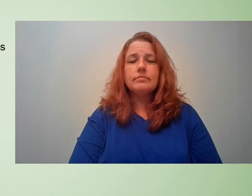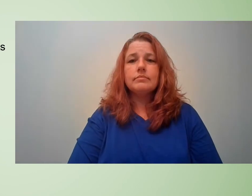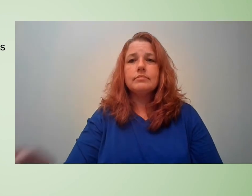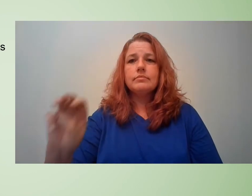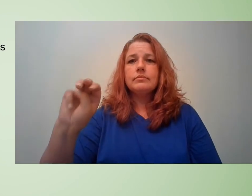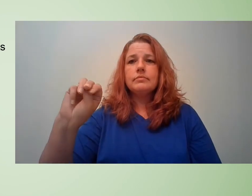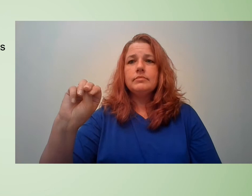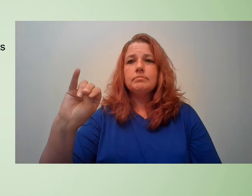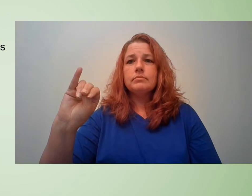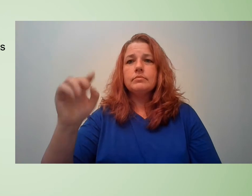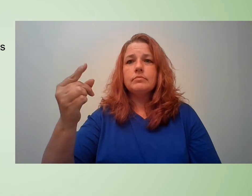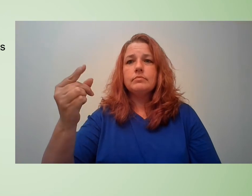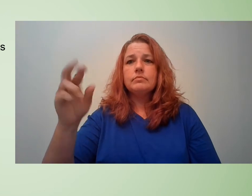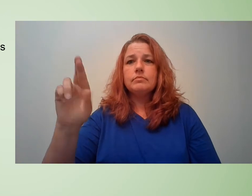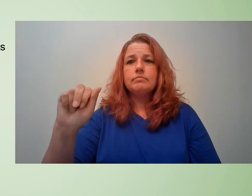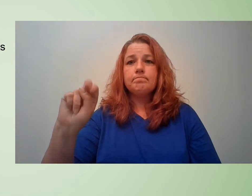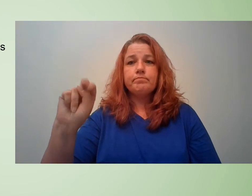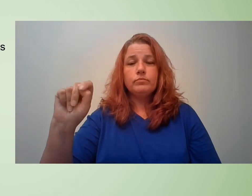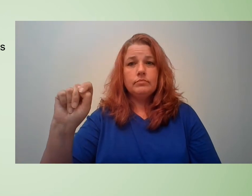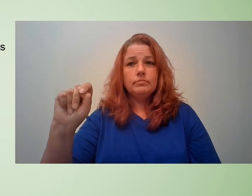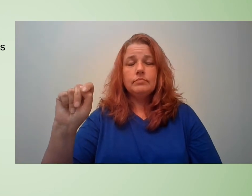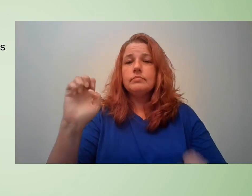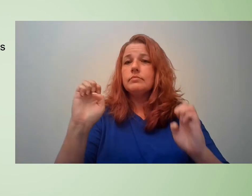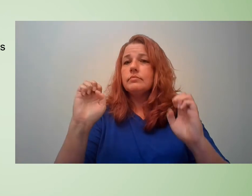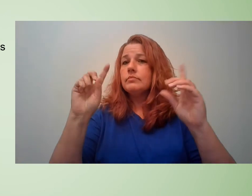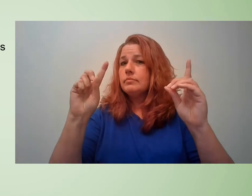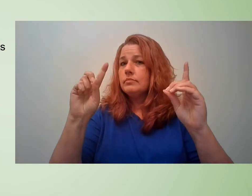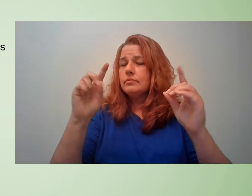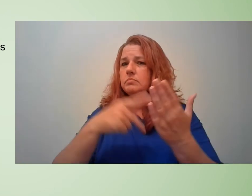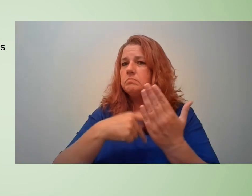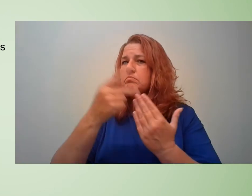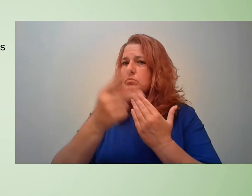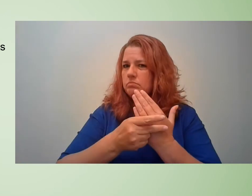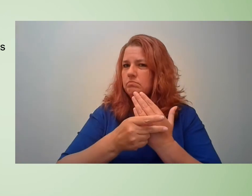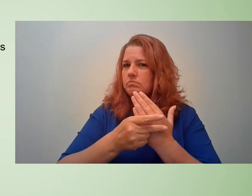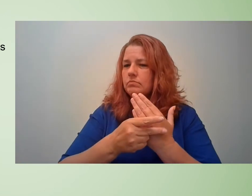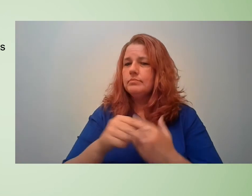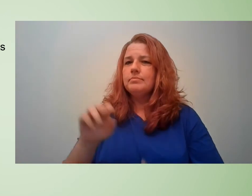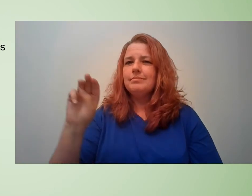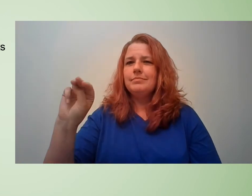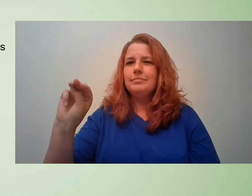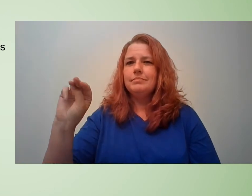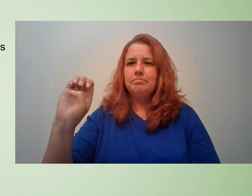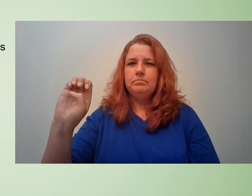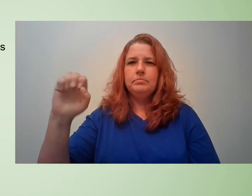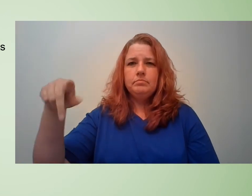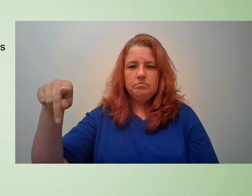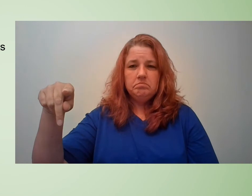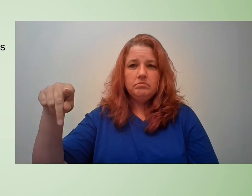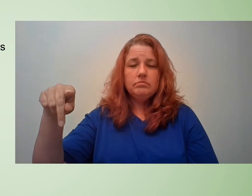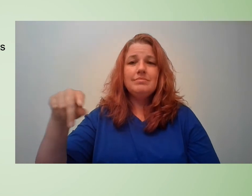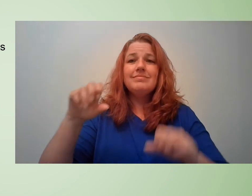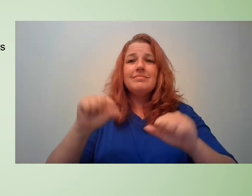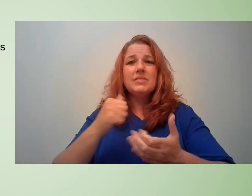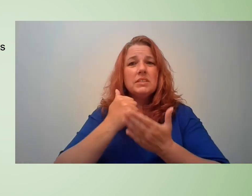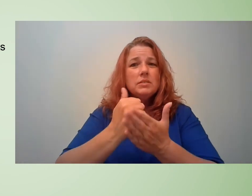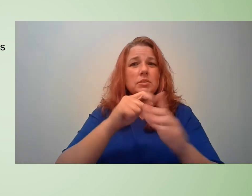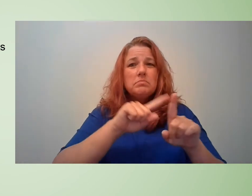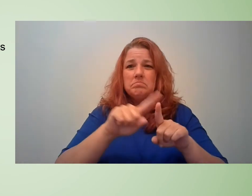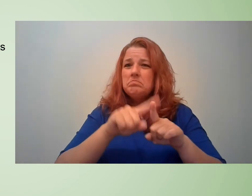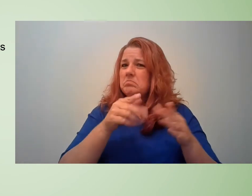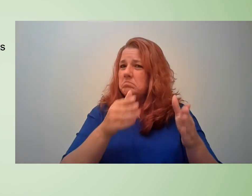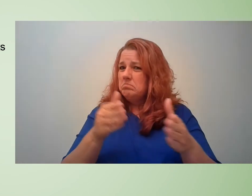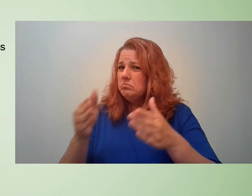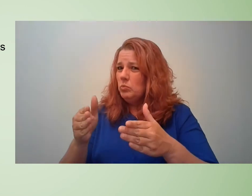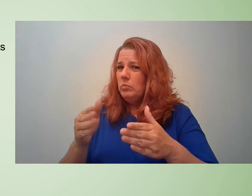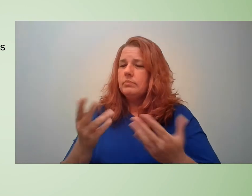The Migrant Education Program can help reduce educational disruption, lessen language barriers, address health